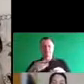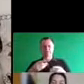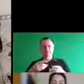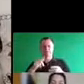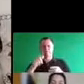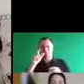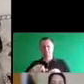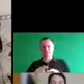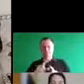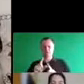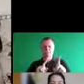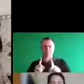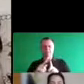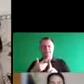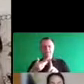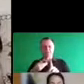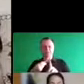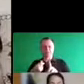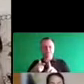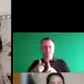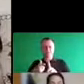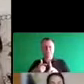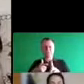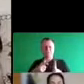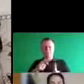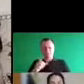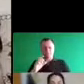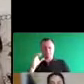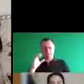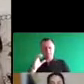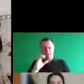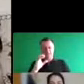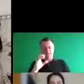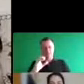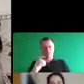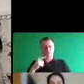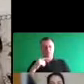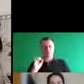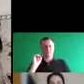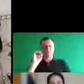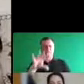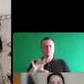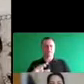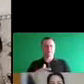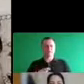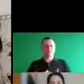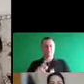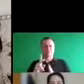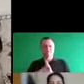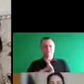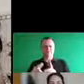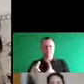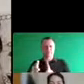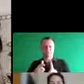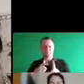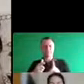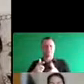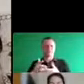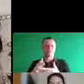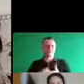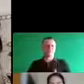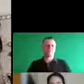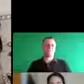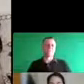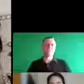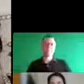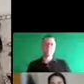action of the protagonist? Is it, it feels both handheld but also drone-like. So how did you actually shoot?